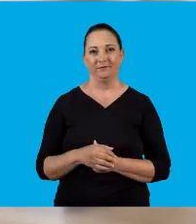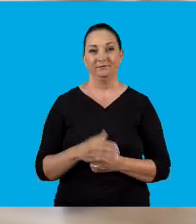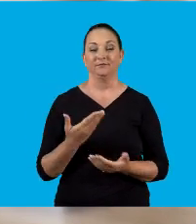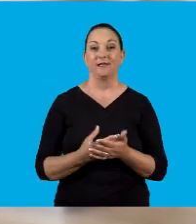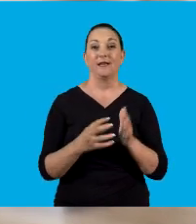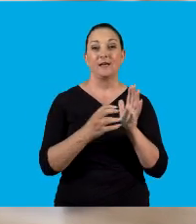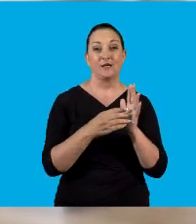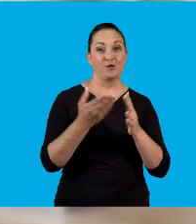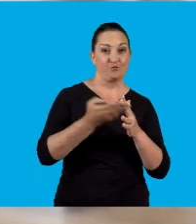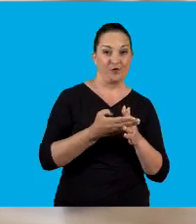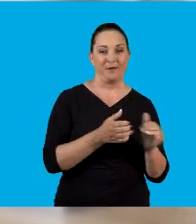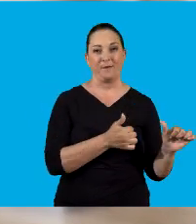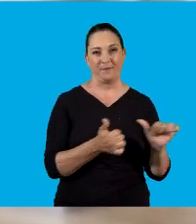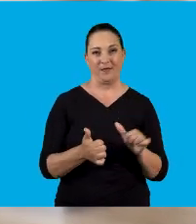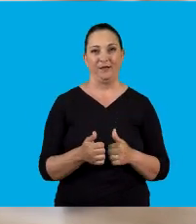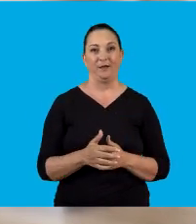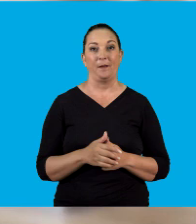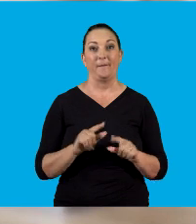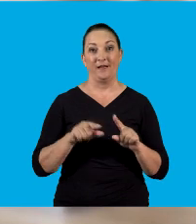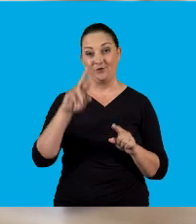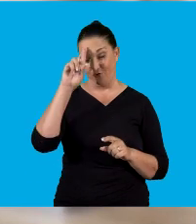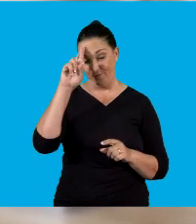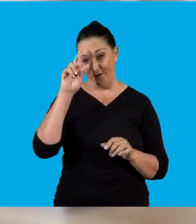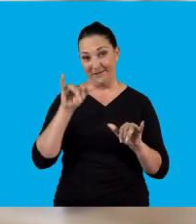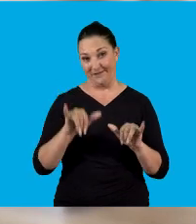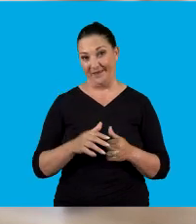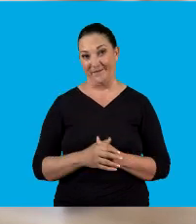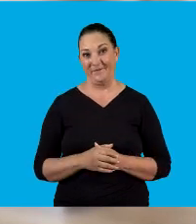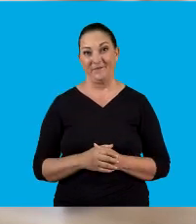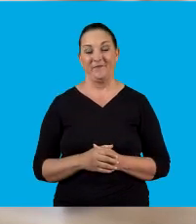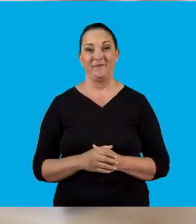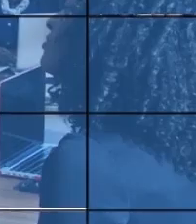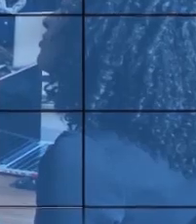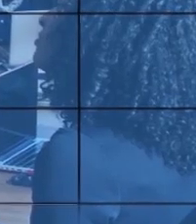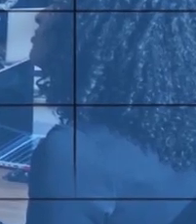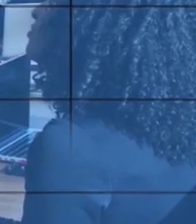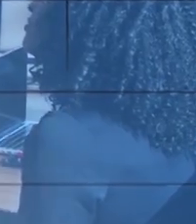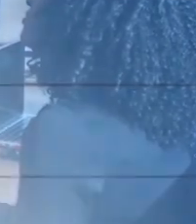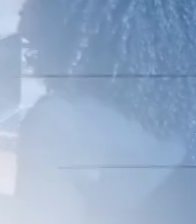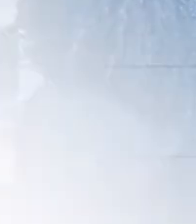strikes. Now, let us just go for a quick ad break and we will be back. Remember, you need to stay tuned.